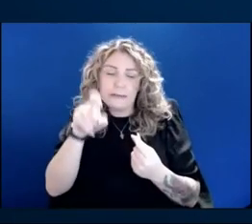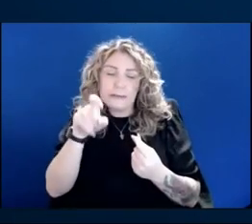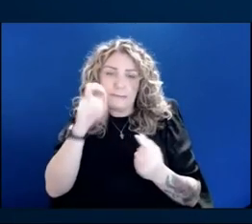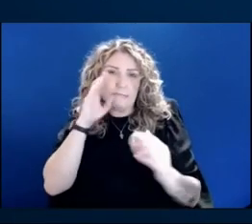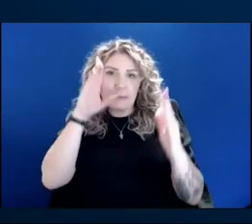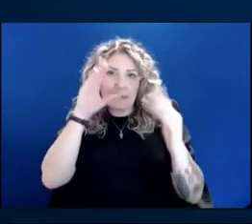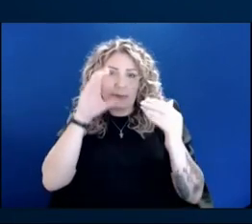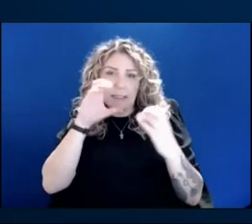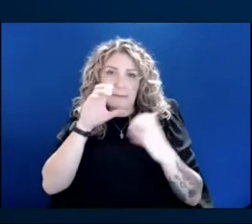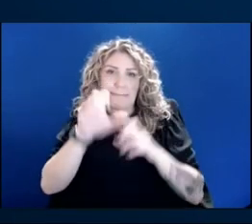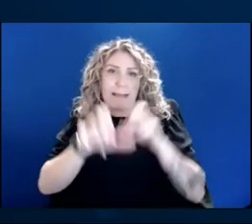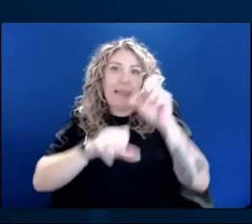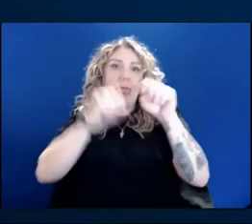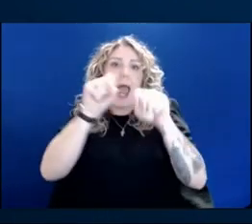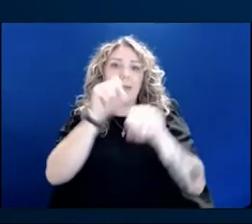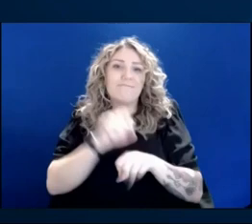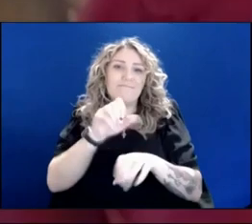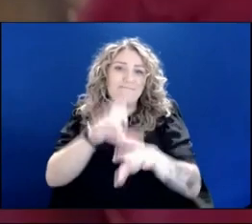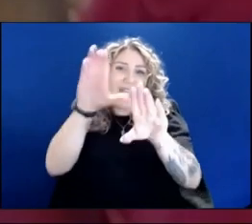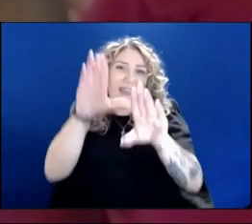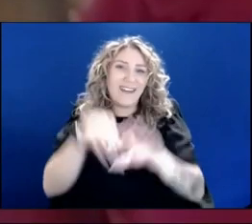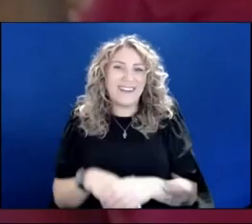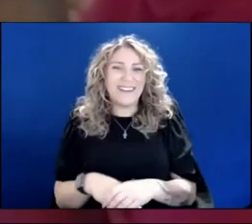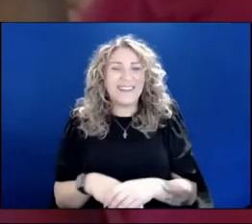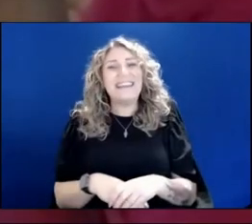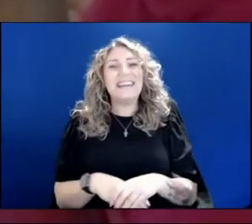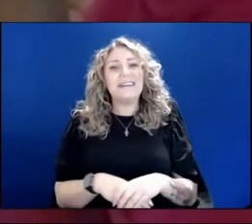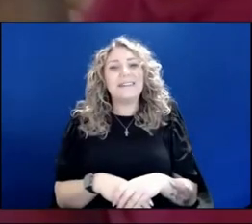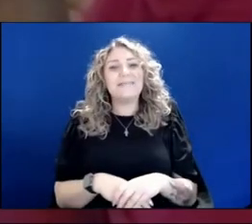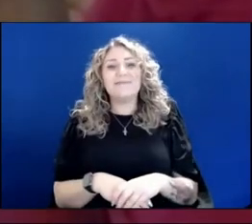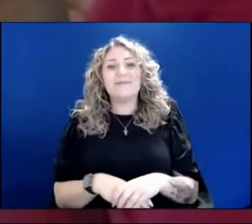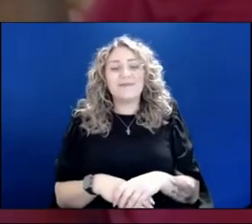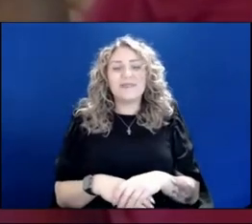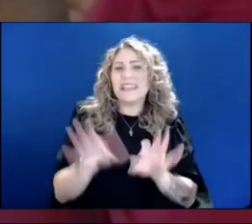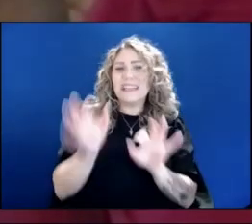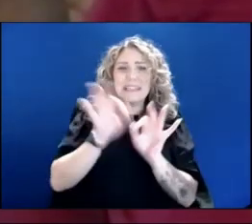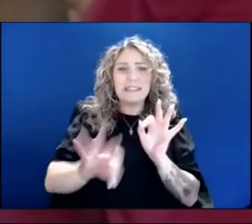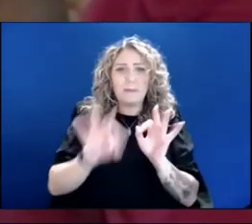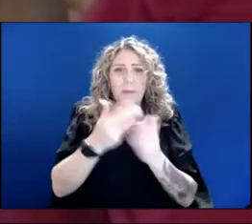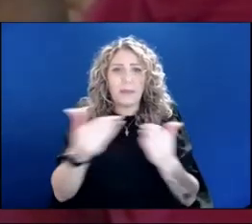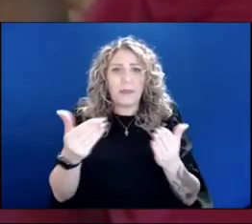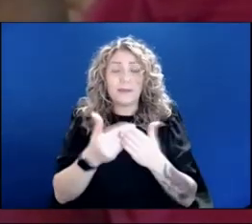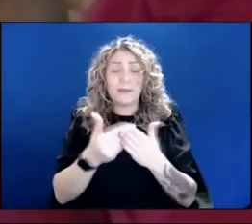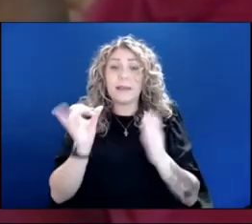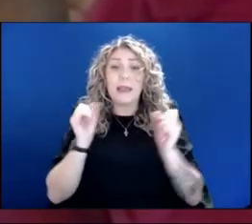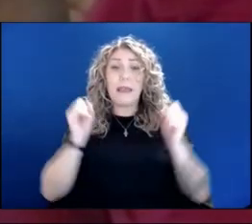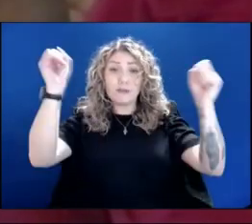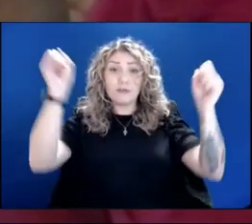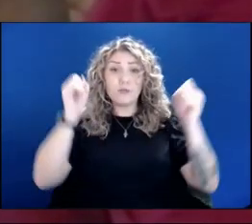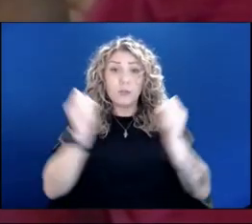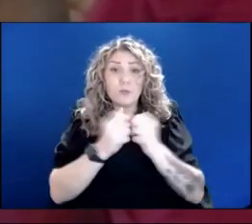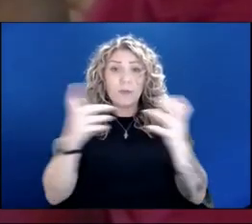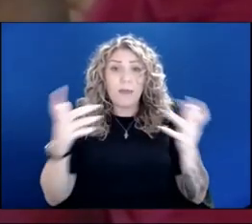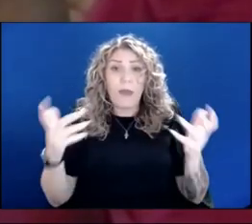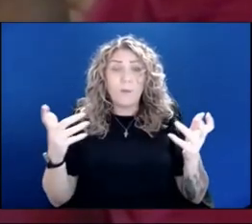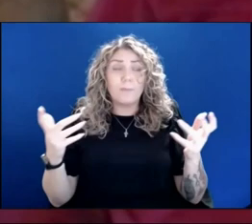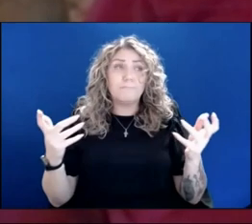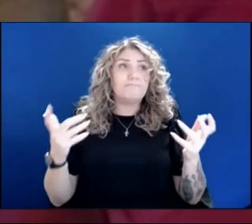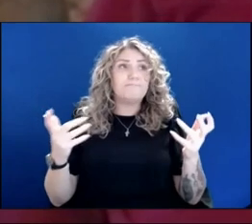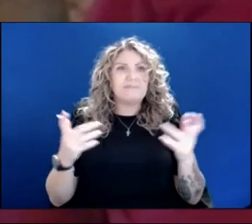know. Well, I mean, even just simple things is like being able to exercise without making it feel, you know,